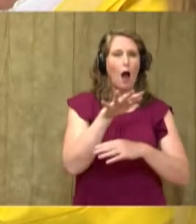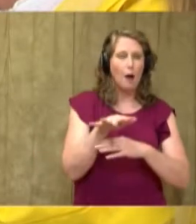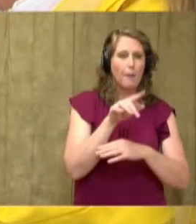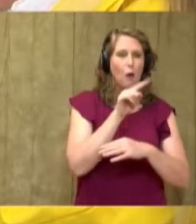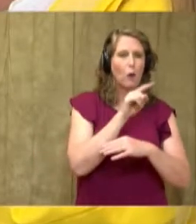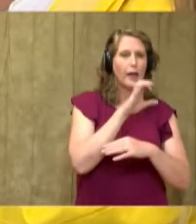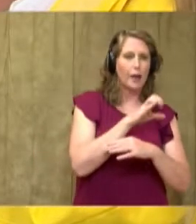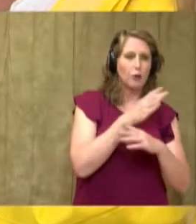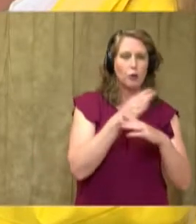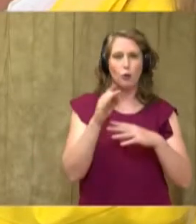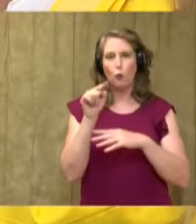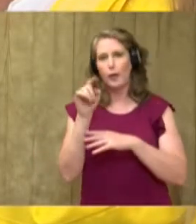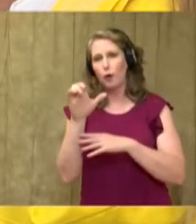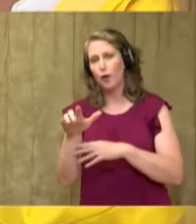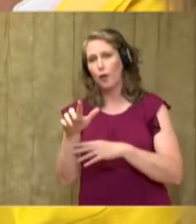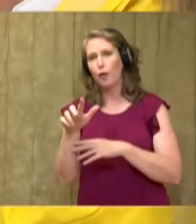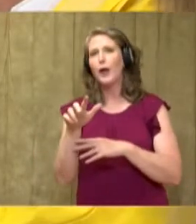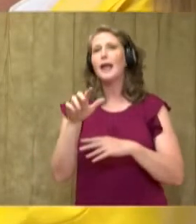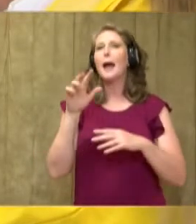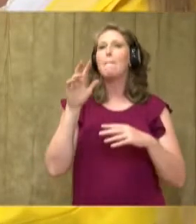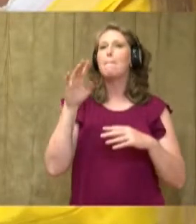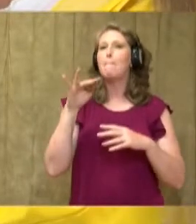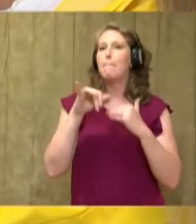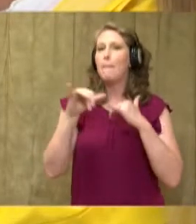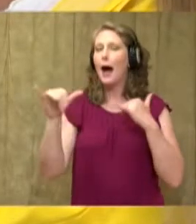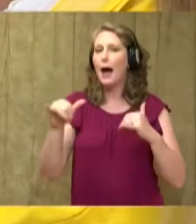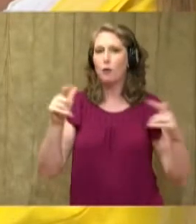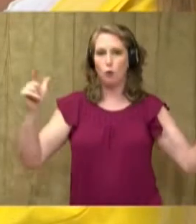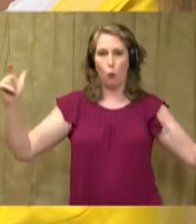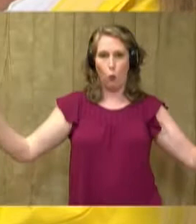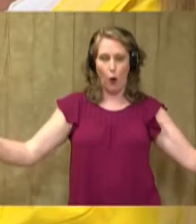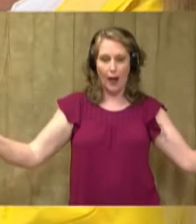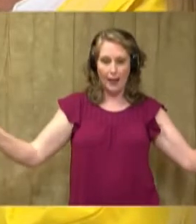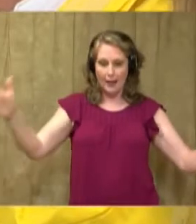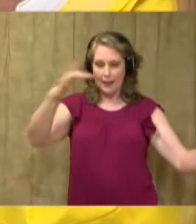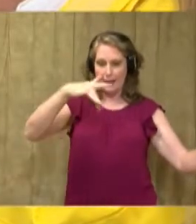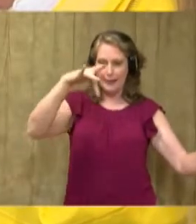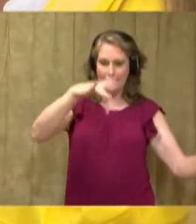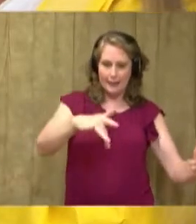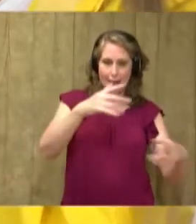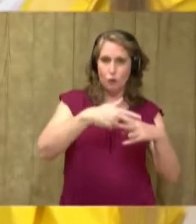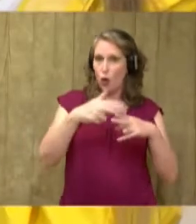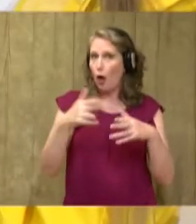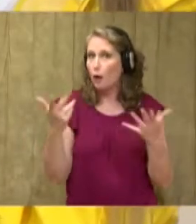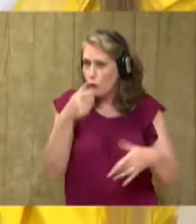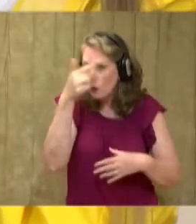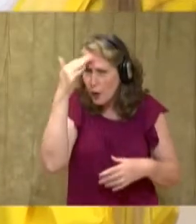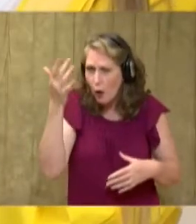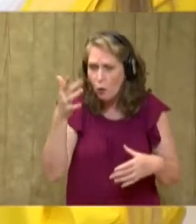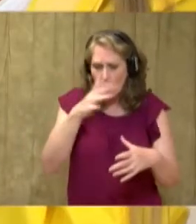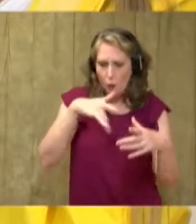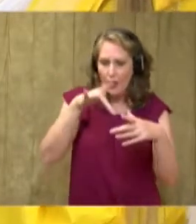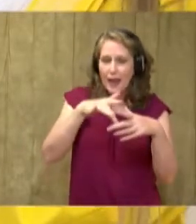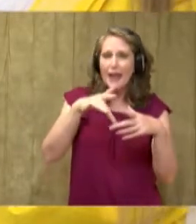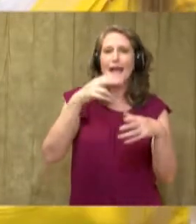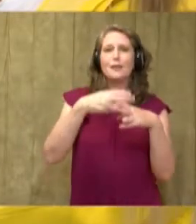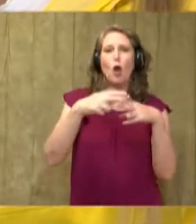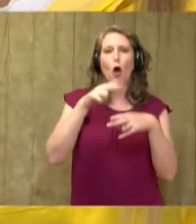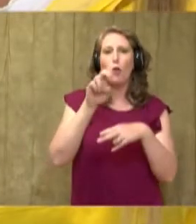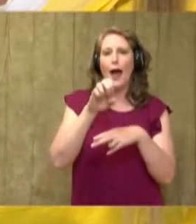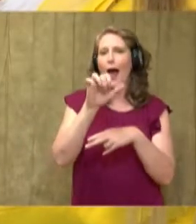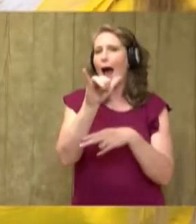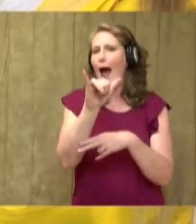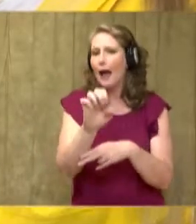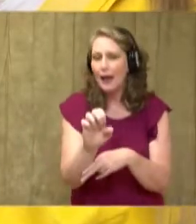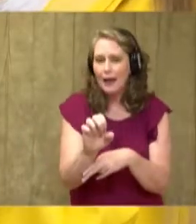miles wide. Whoa. The center of a hurricane is called do you know? The eye. Yes, that's